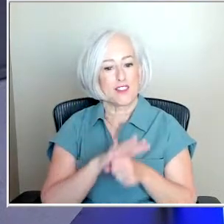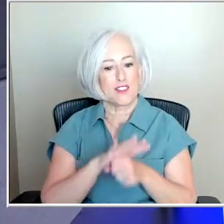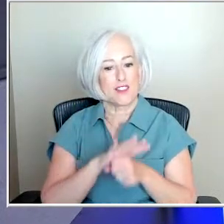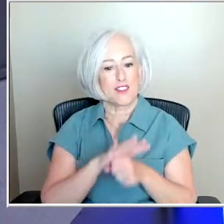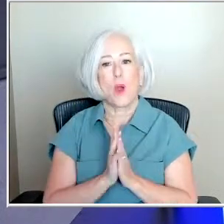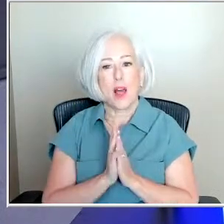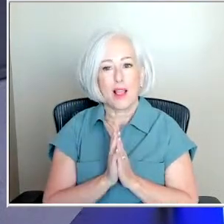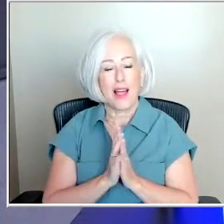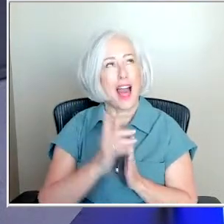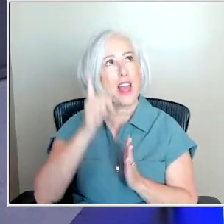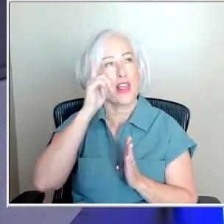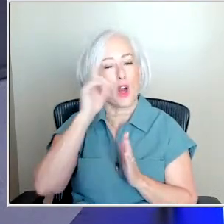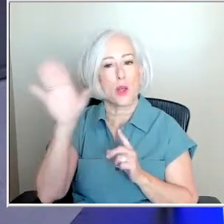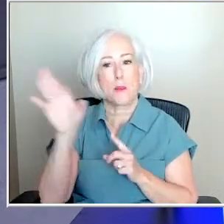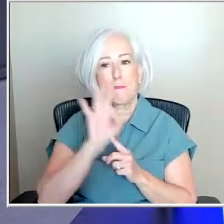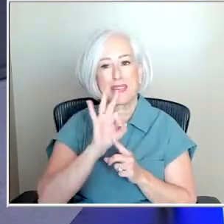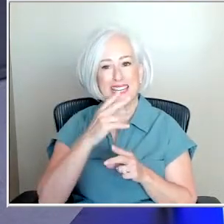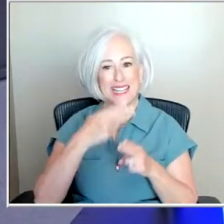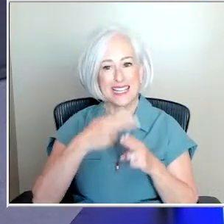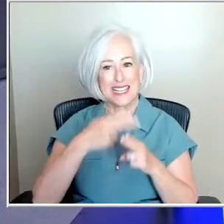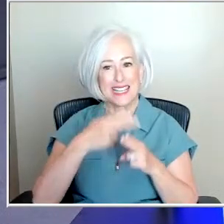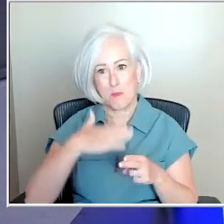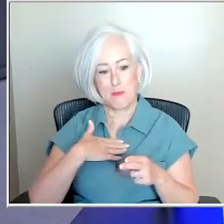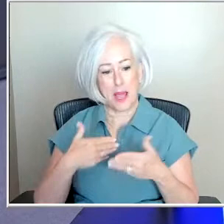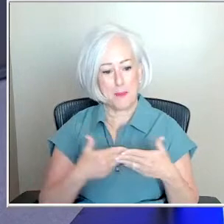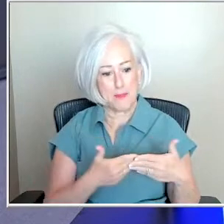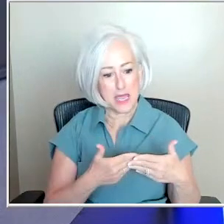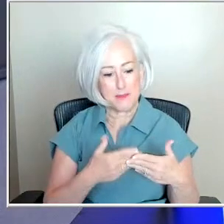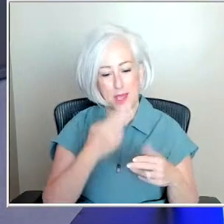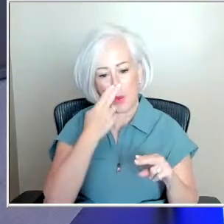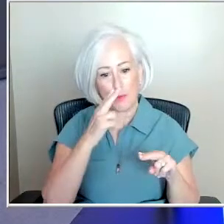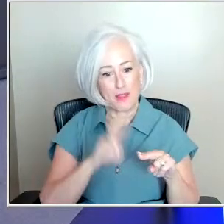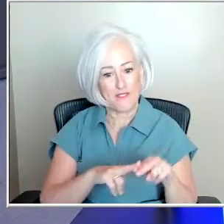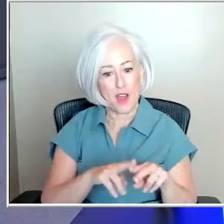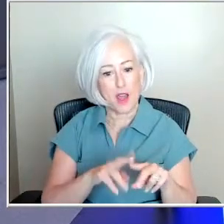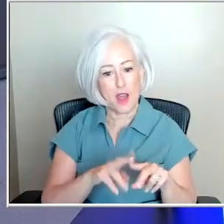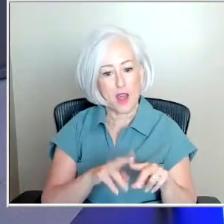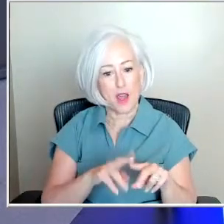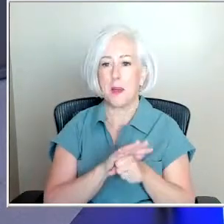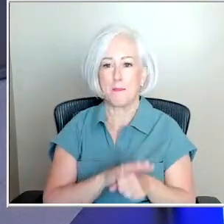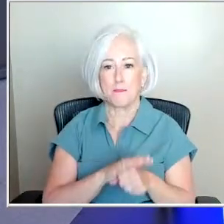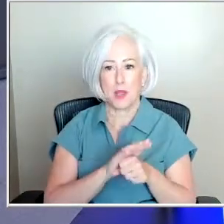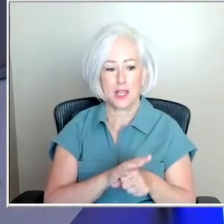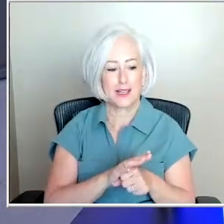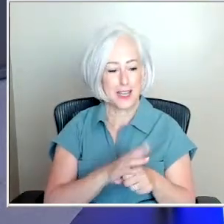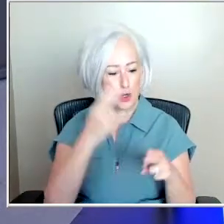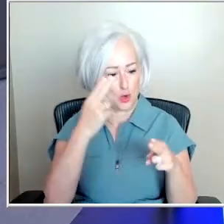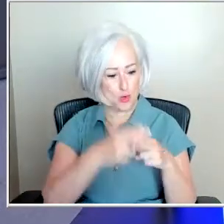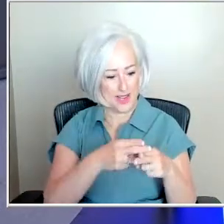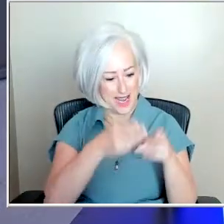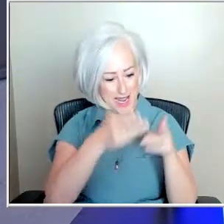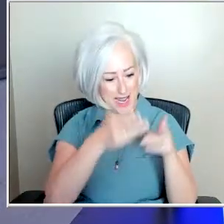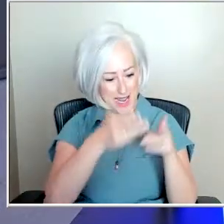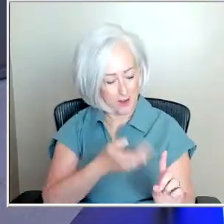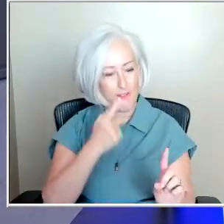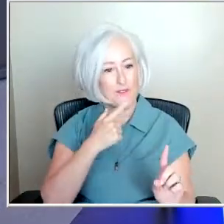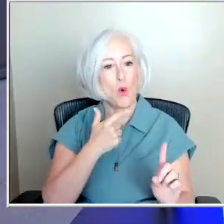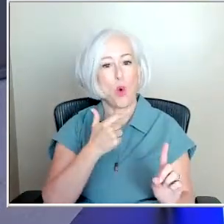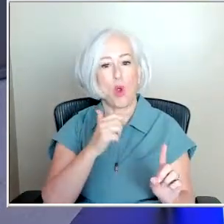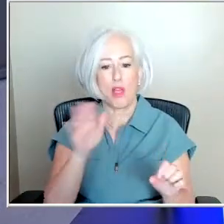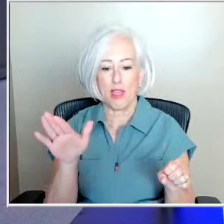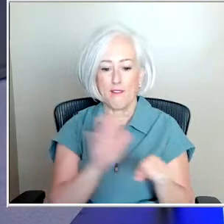name for my baby would be fun. It was so much pressure. Right. To name an entire human being for the rest of their life was more pressure than I had